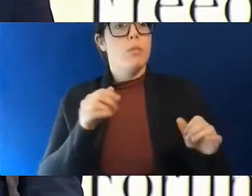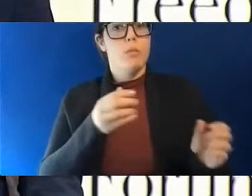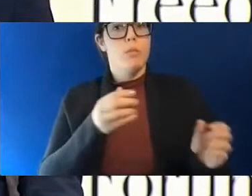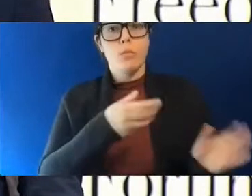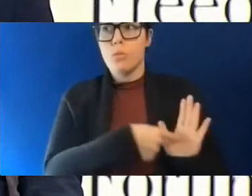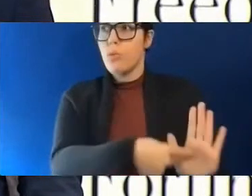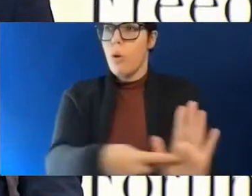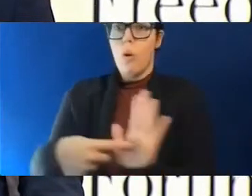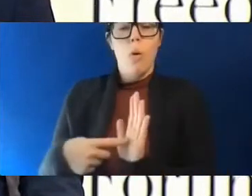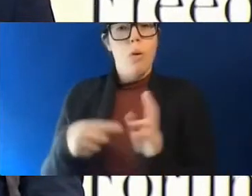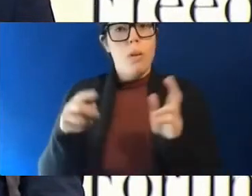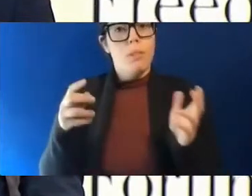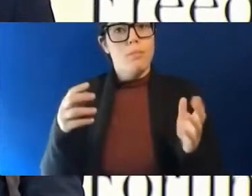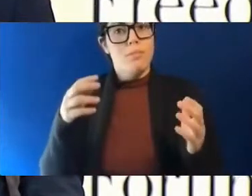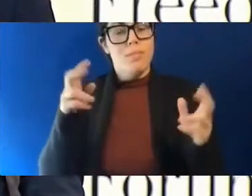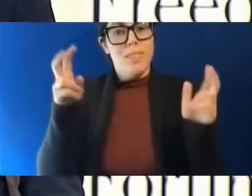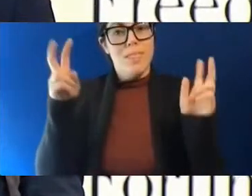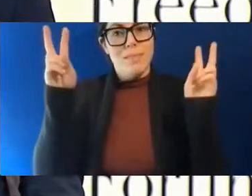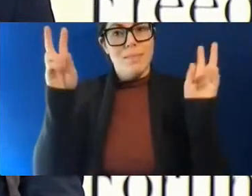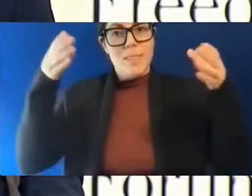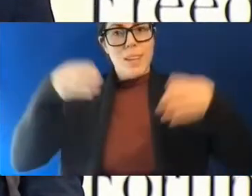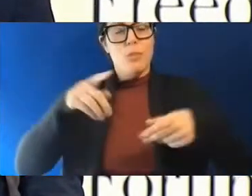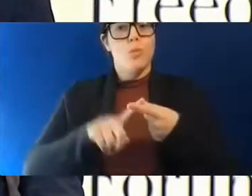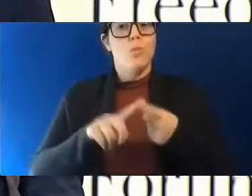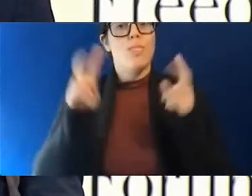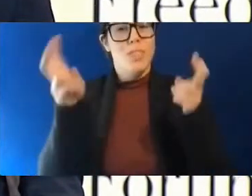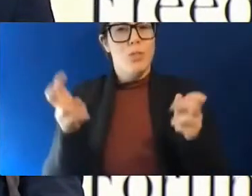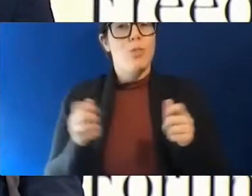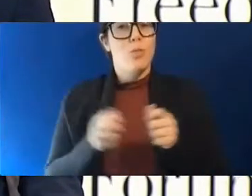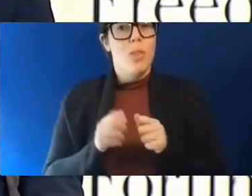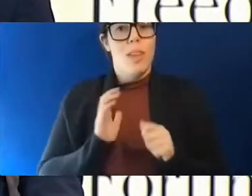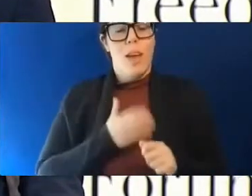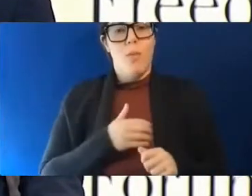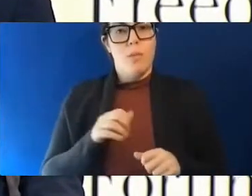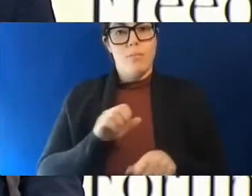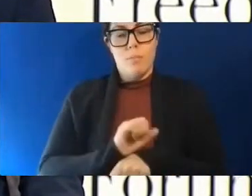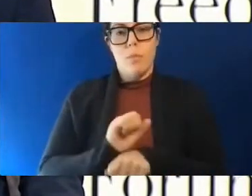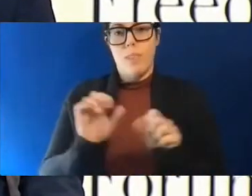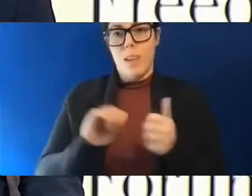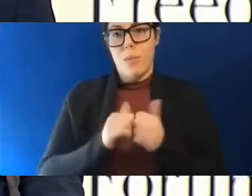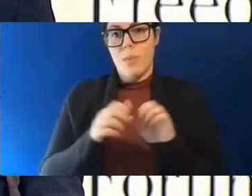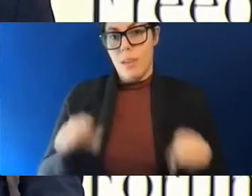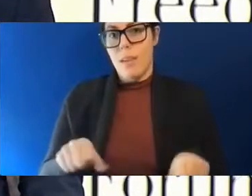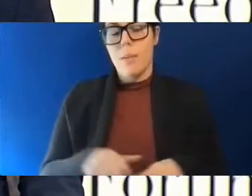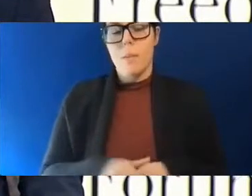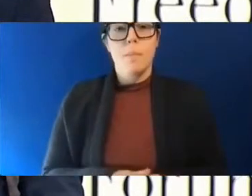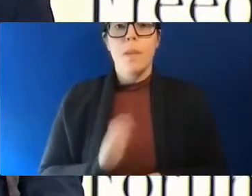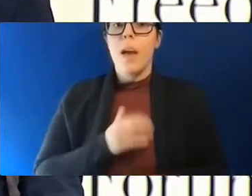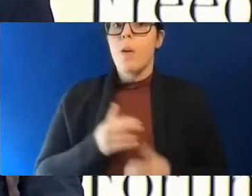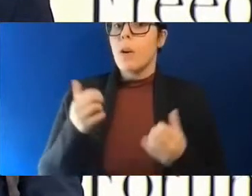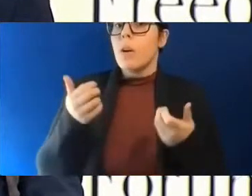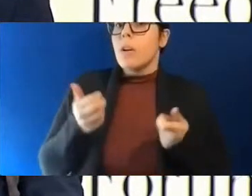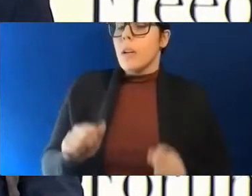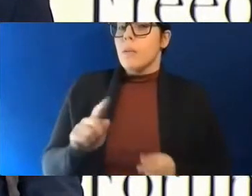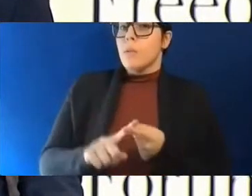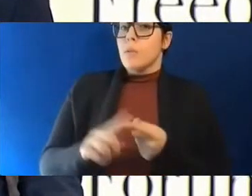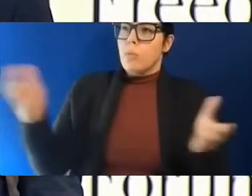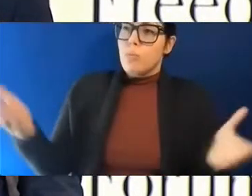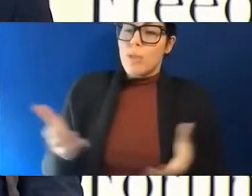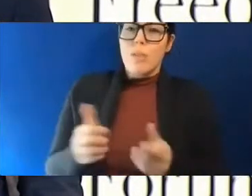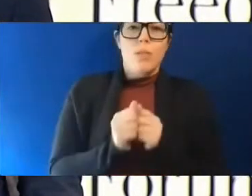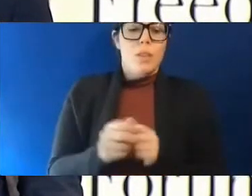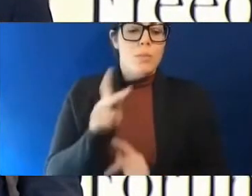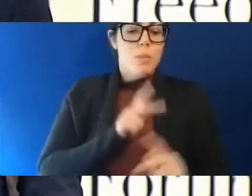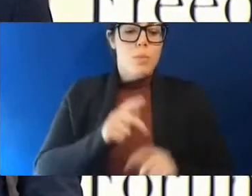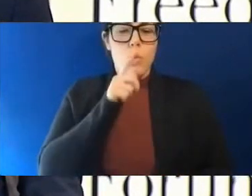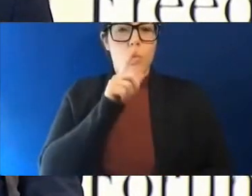in a meaningful way here at Treasury. This conference is our attempt to help bring together a group of people